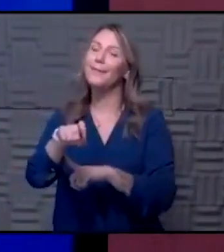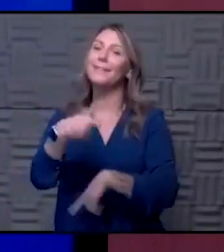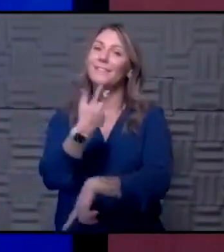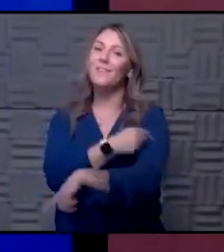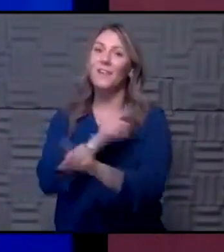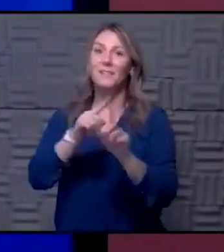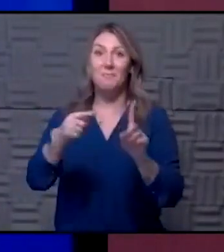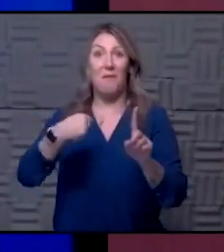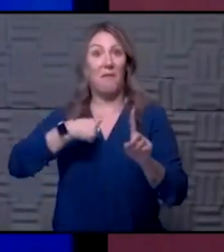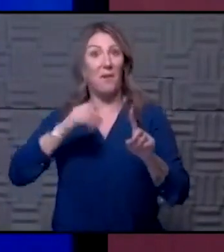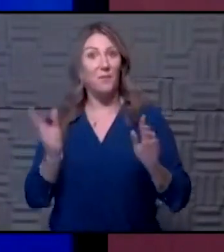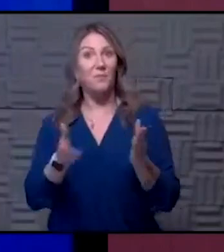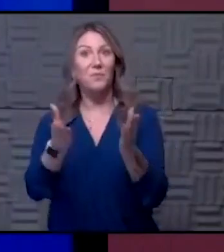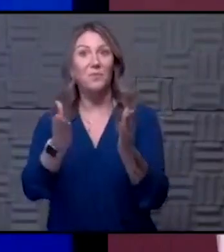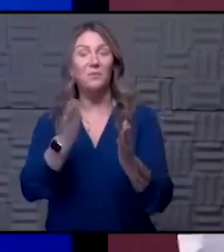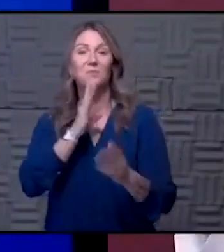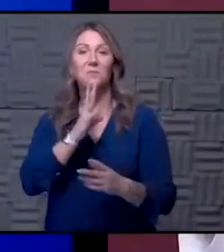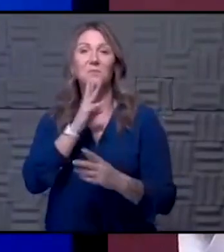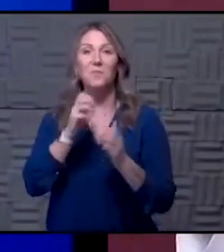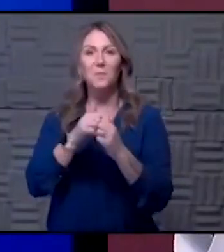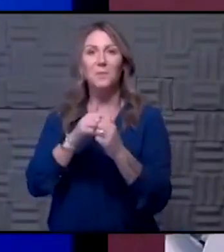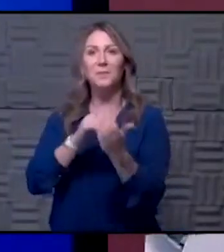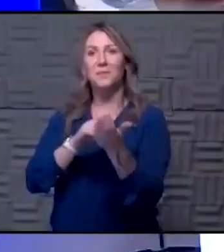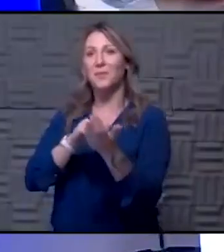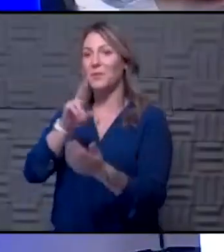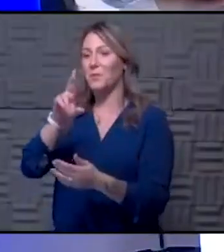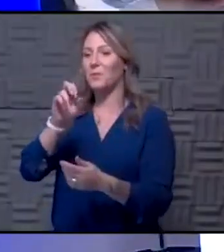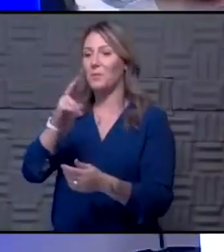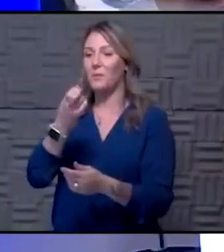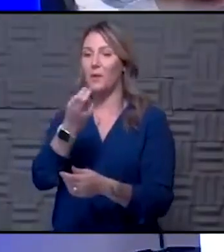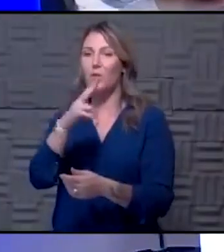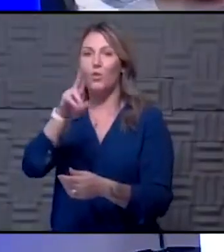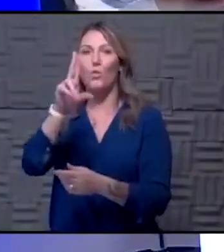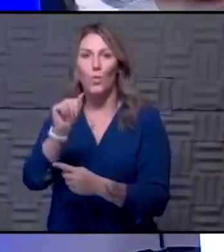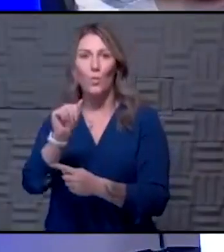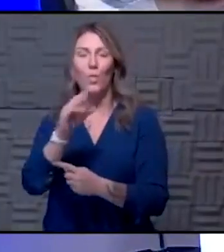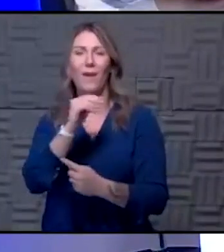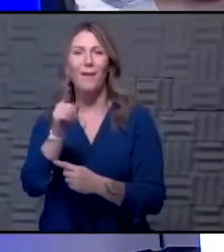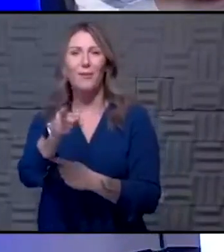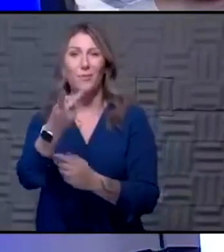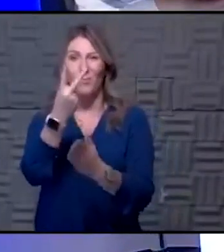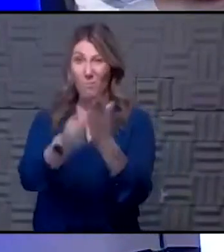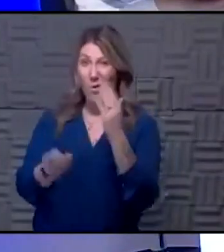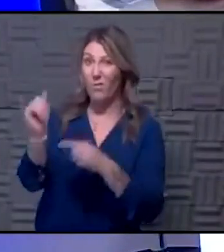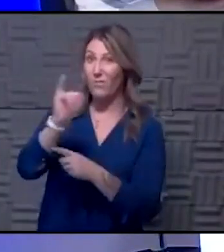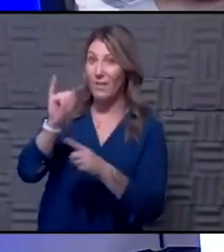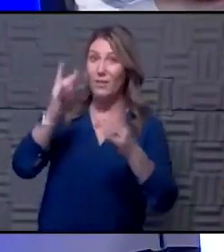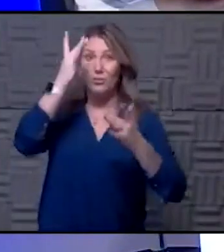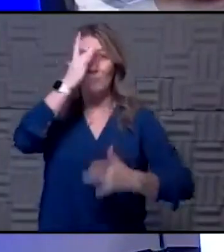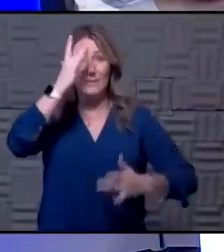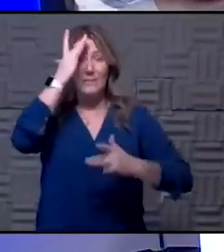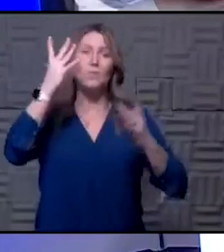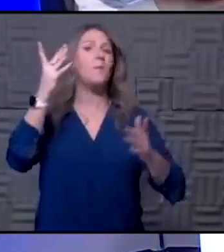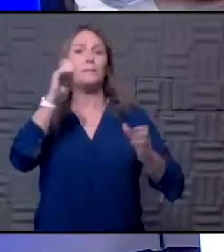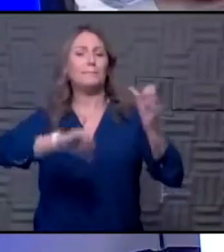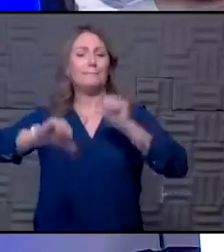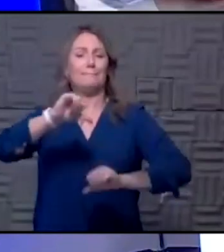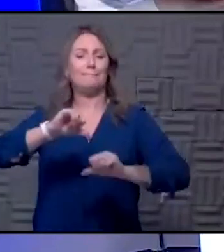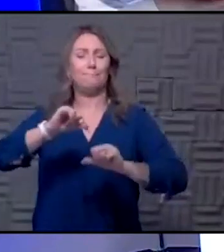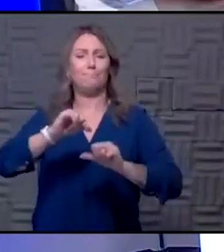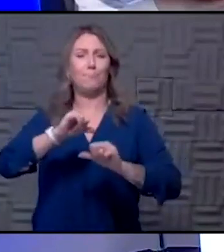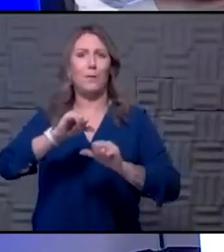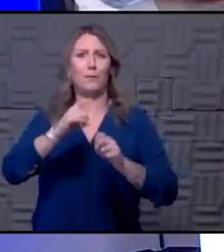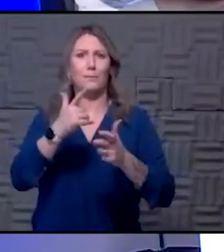Hawkeye, I'm encouraged. We'll talk to Raghu as well and see what he thinks. You guys are both infectious disease docs. Tell me, what's the science behind vaccine